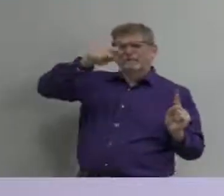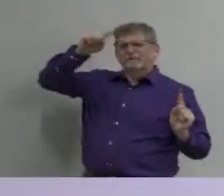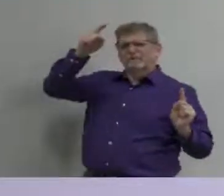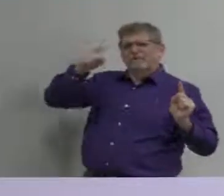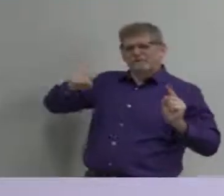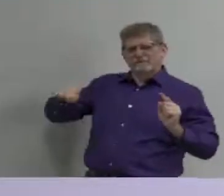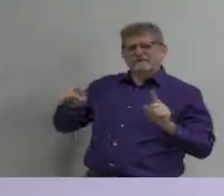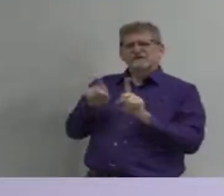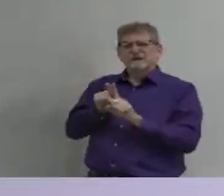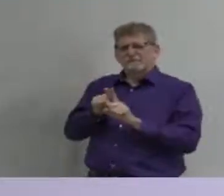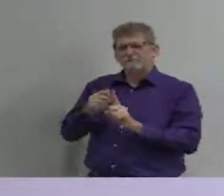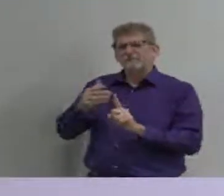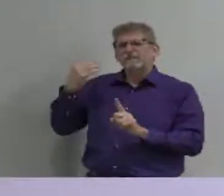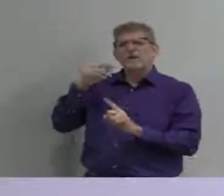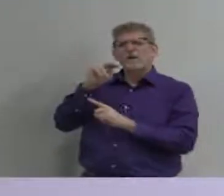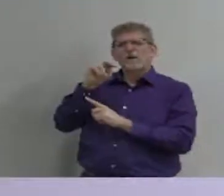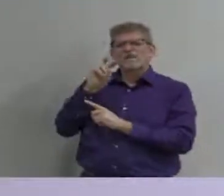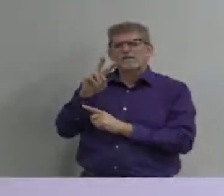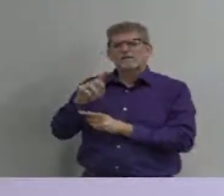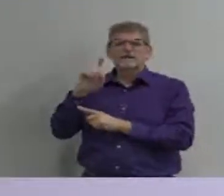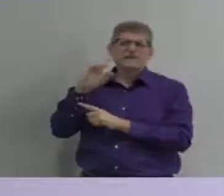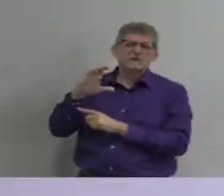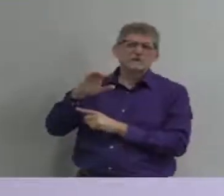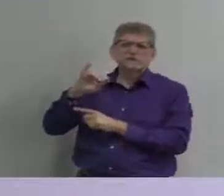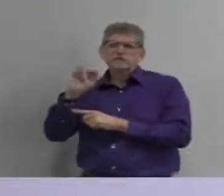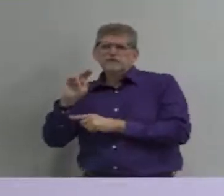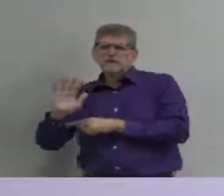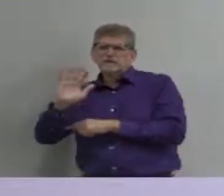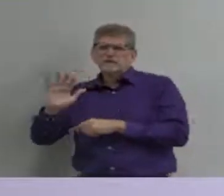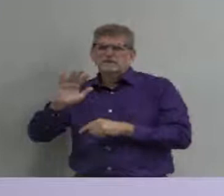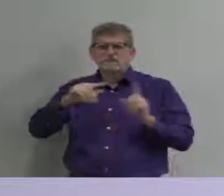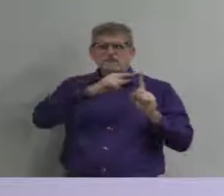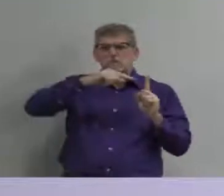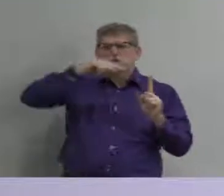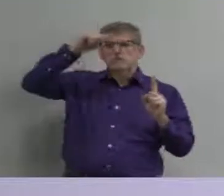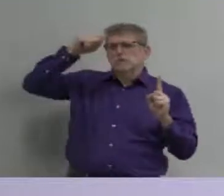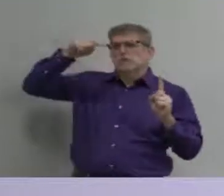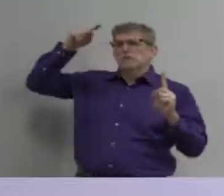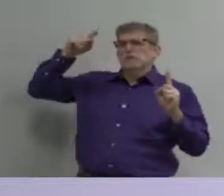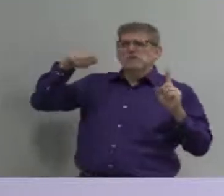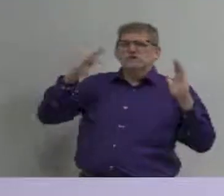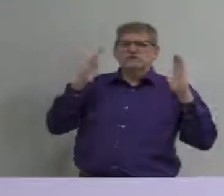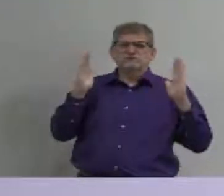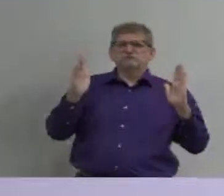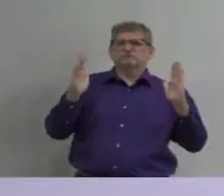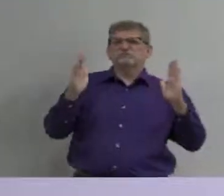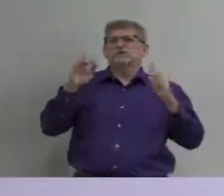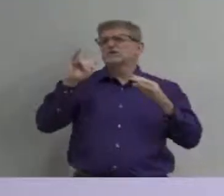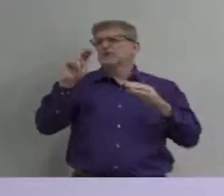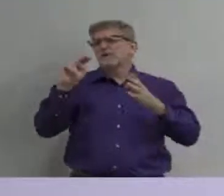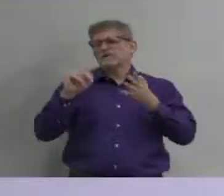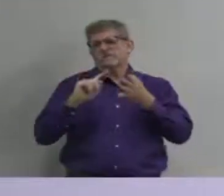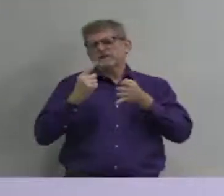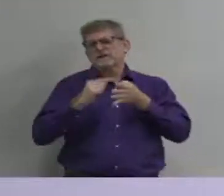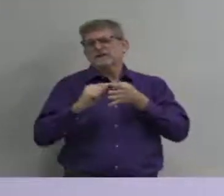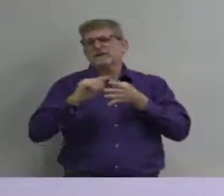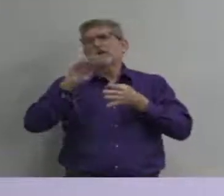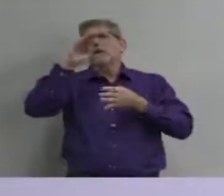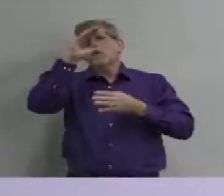very high numbers in November and December, and then trailing off heading into January, and currently down